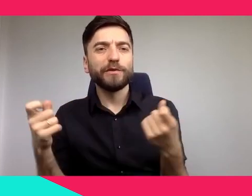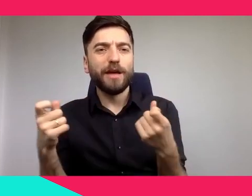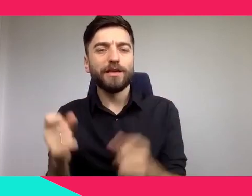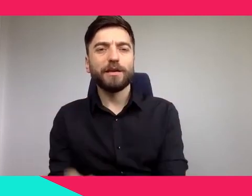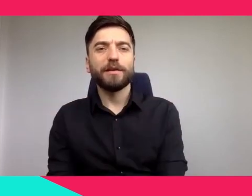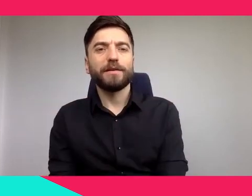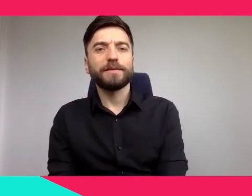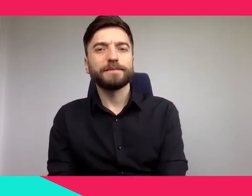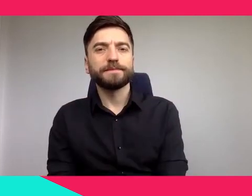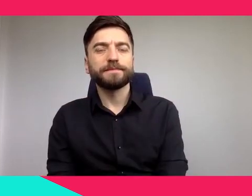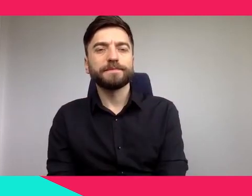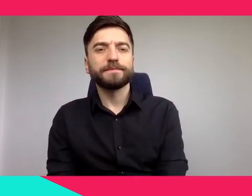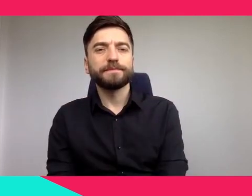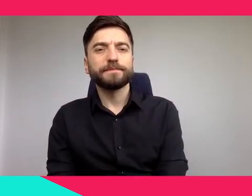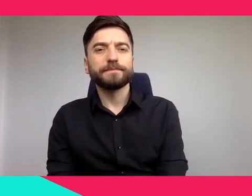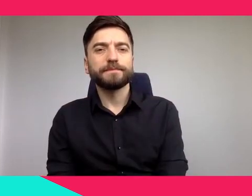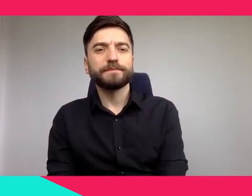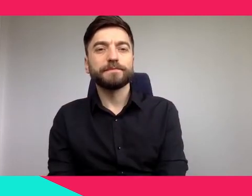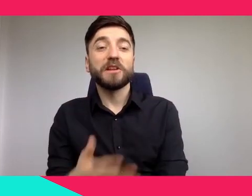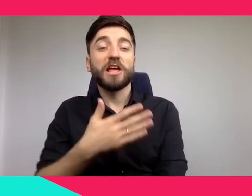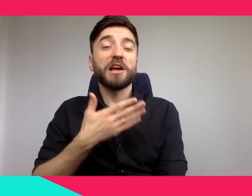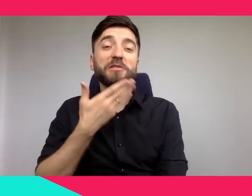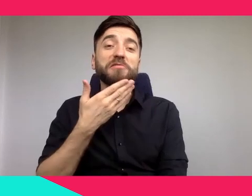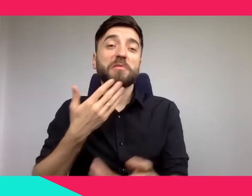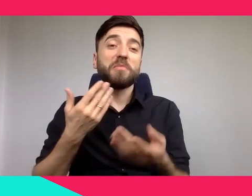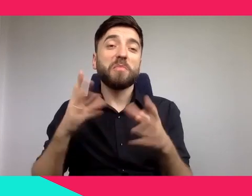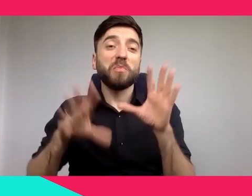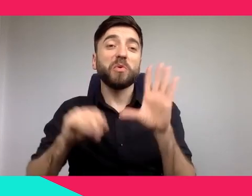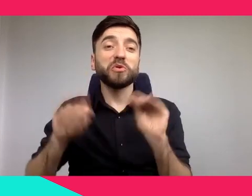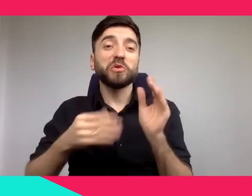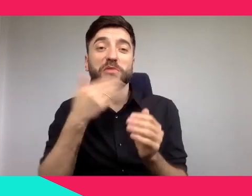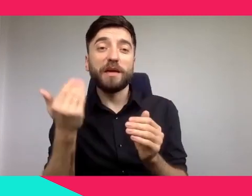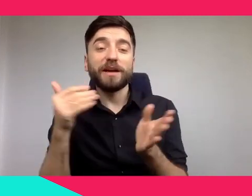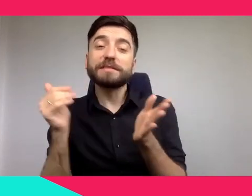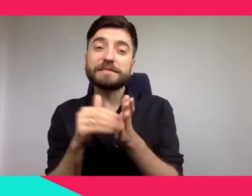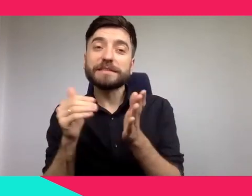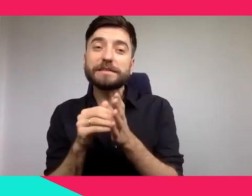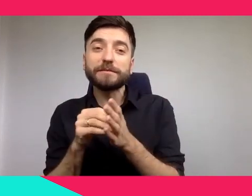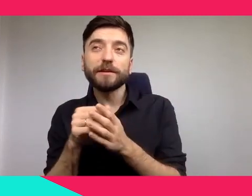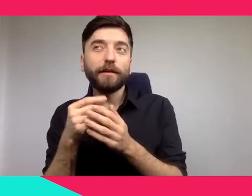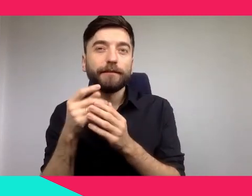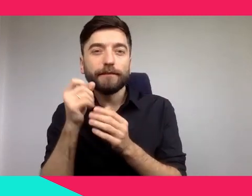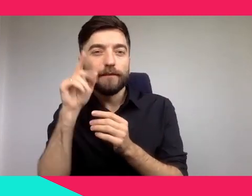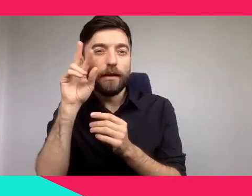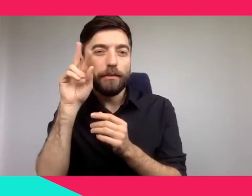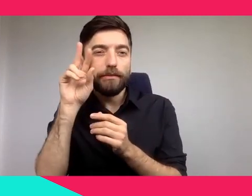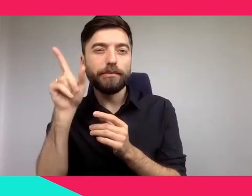be very smart in how you're going to open up your collection. The first thing that we did